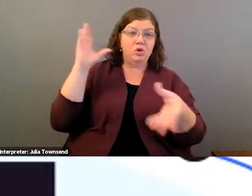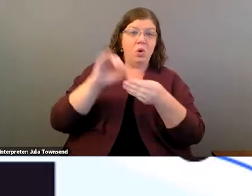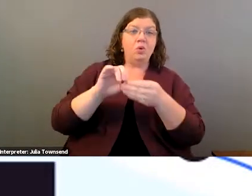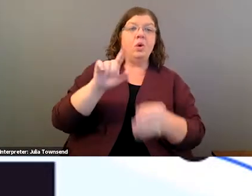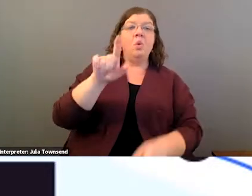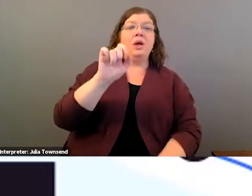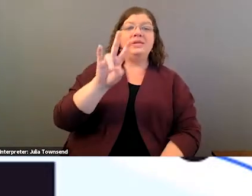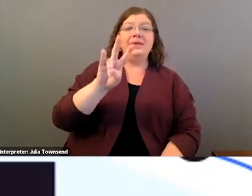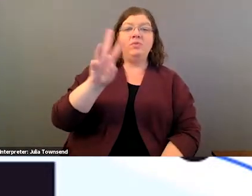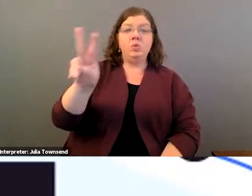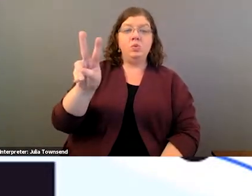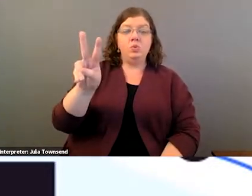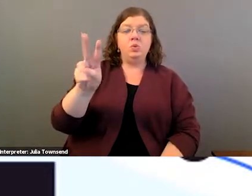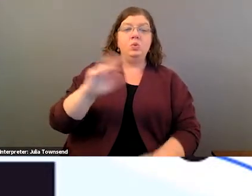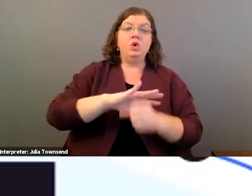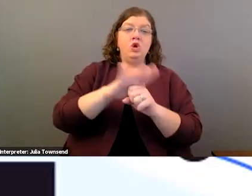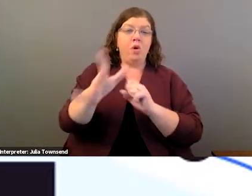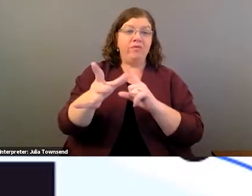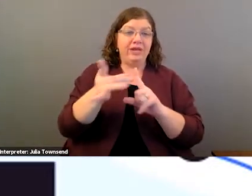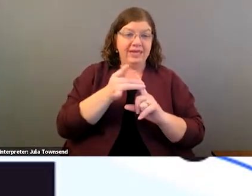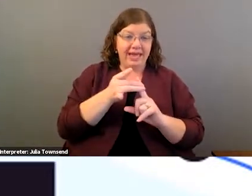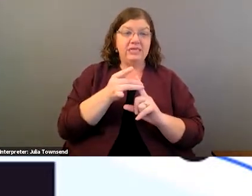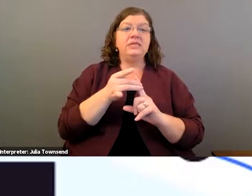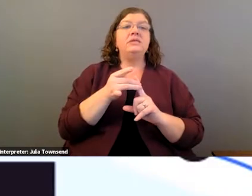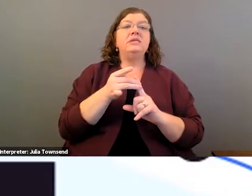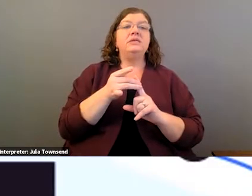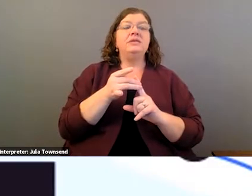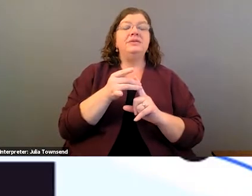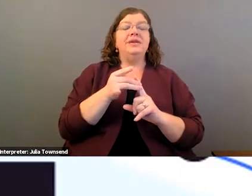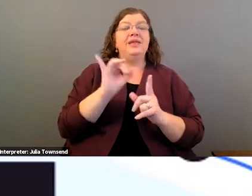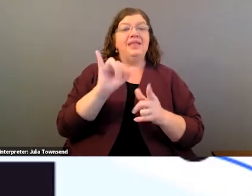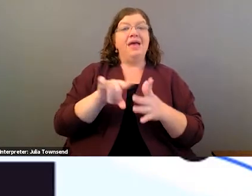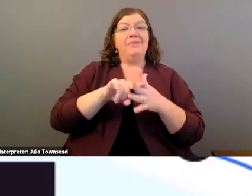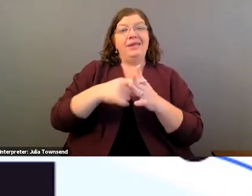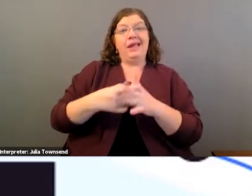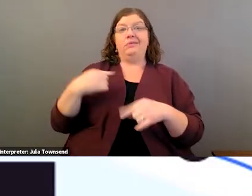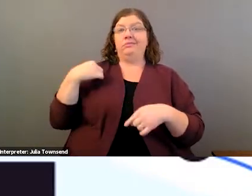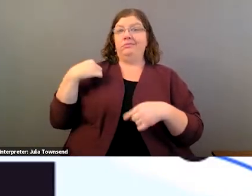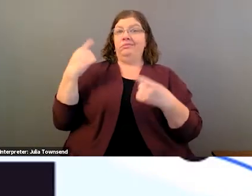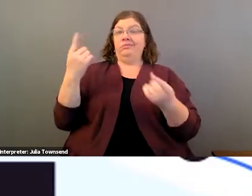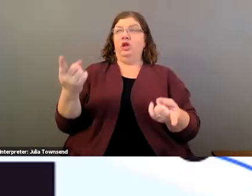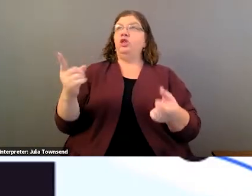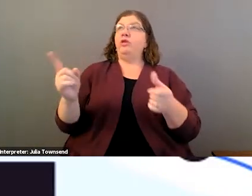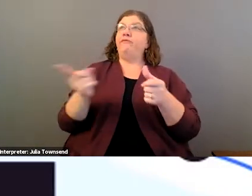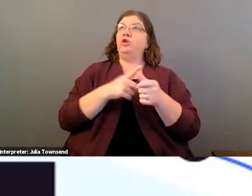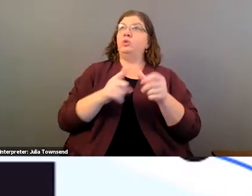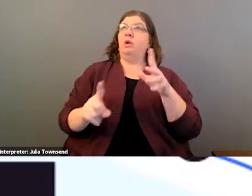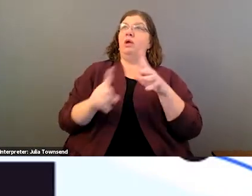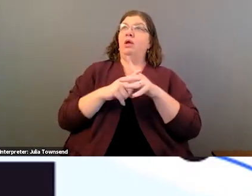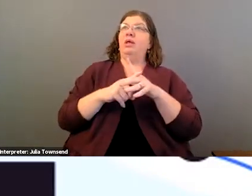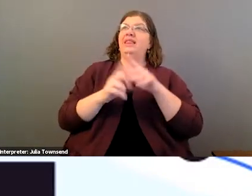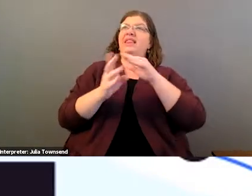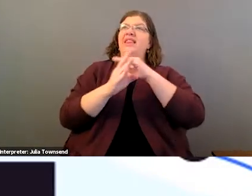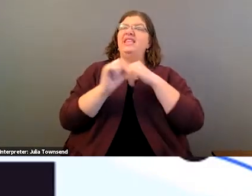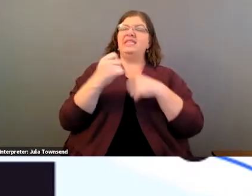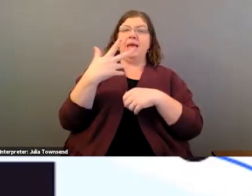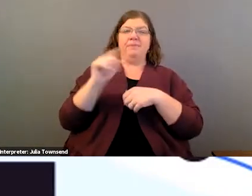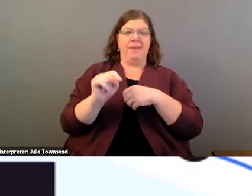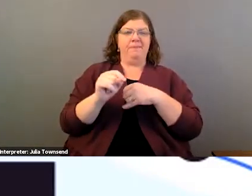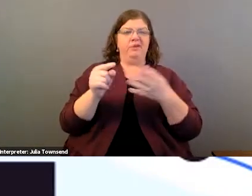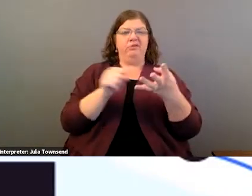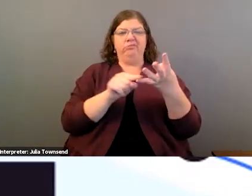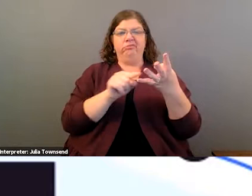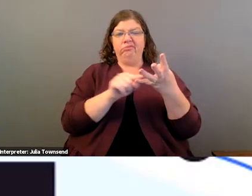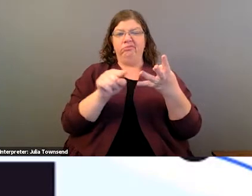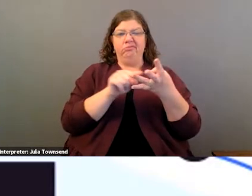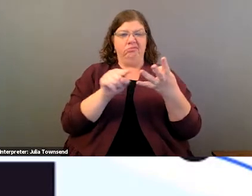172 cases. These date back to, or began, we had our first case in late September. And so we